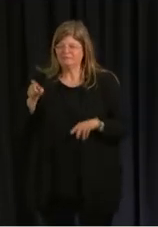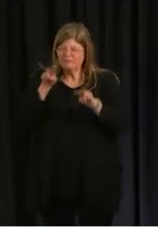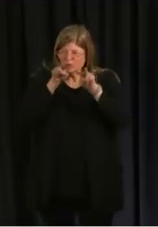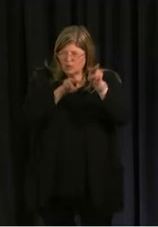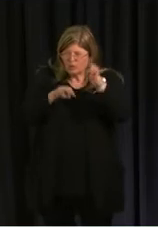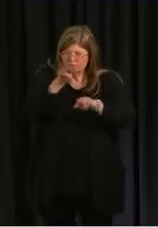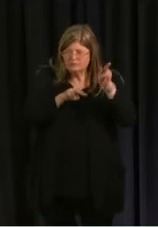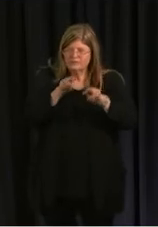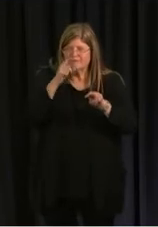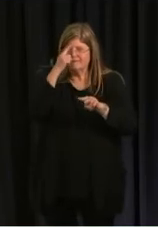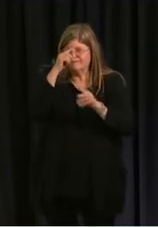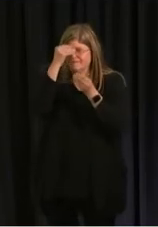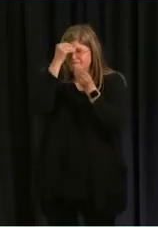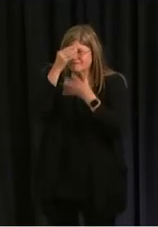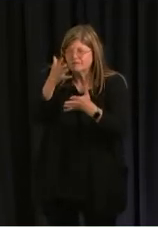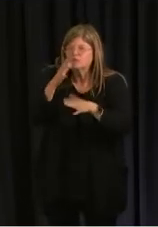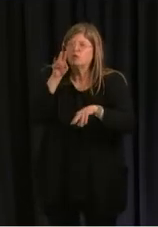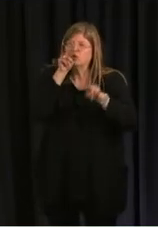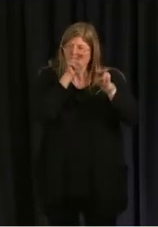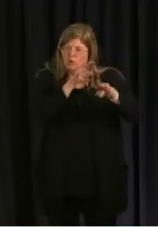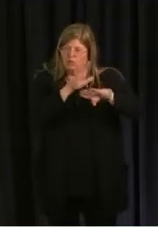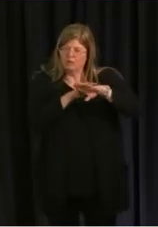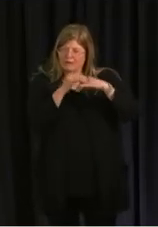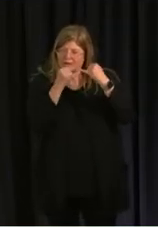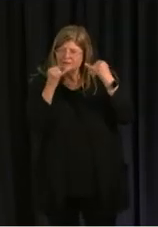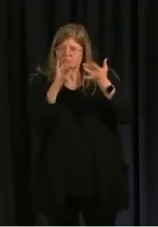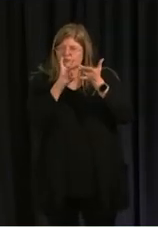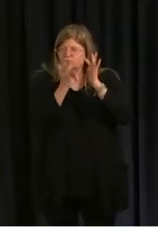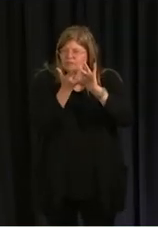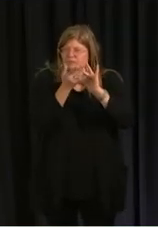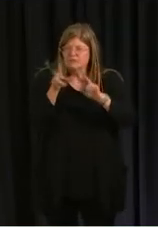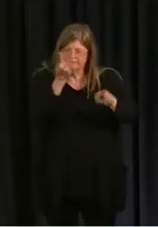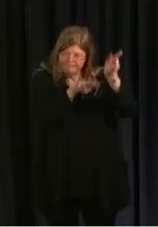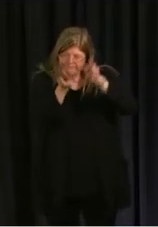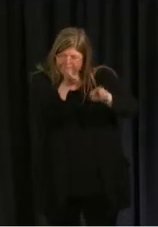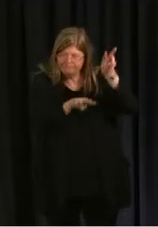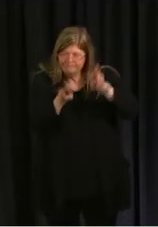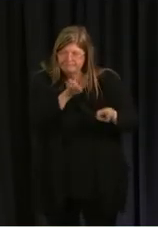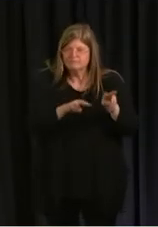what can come online on March 22nd. That's all available at